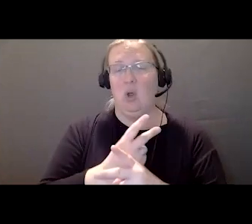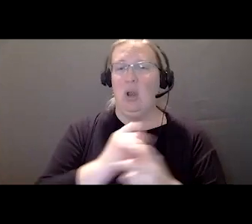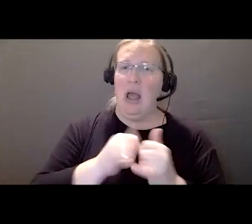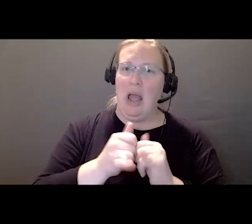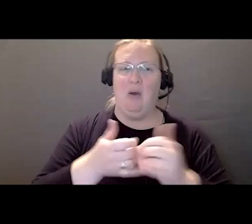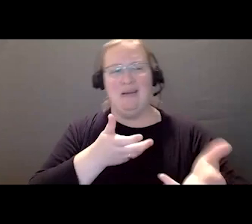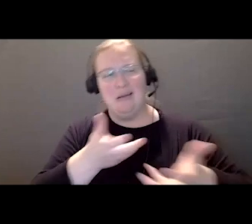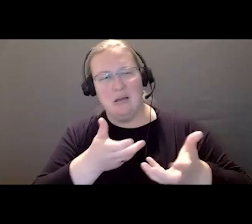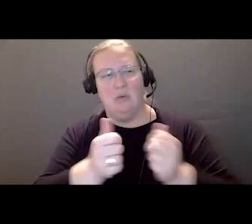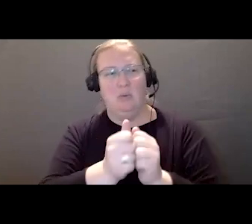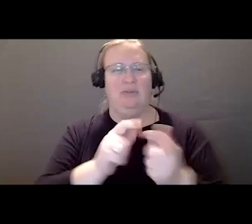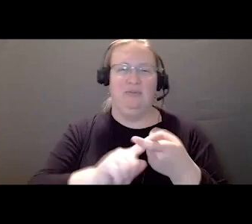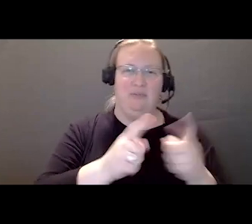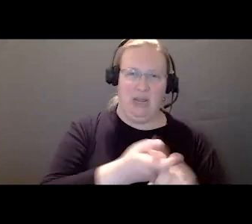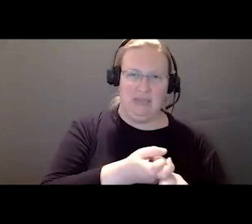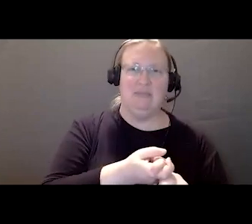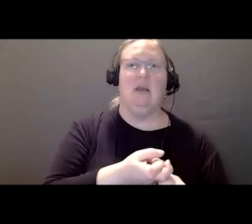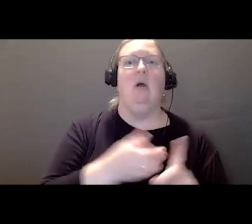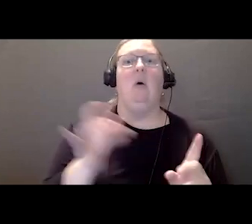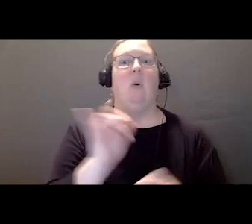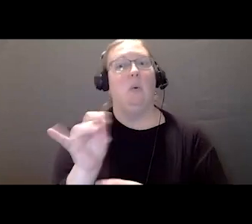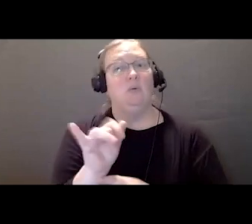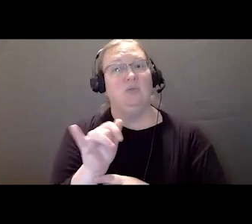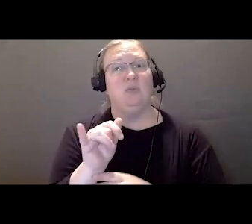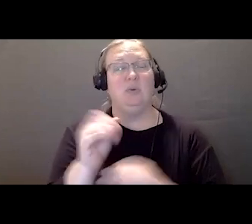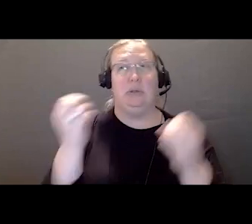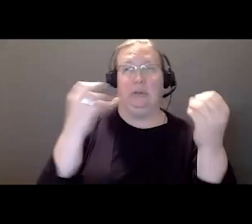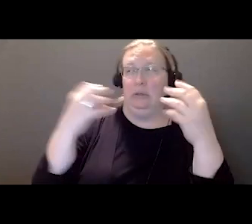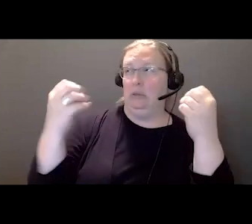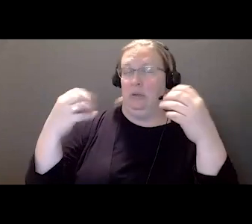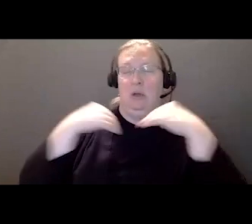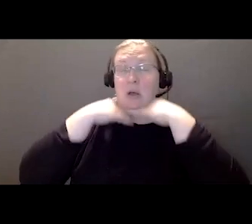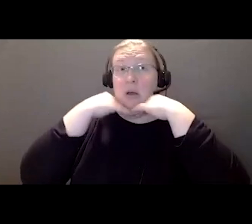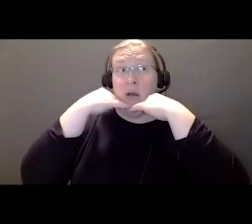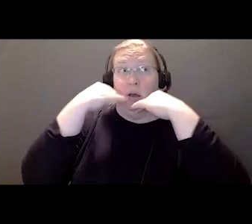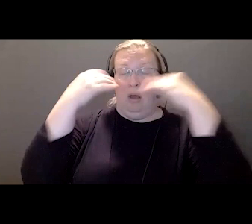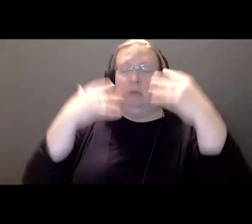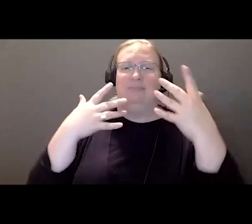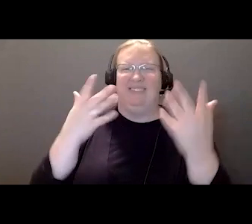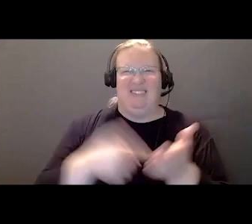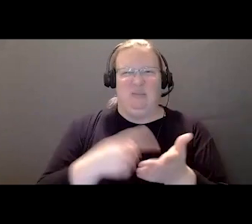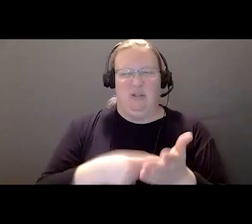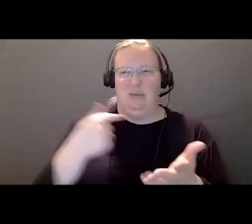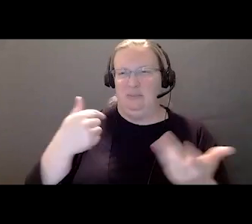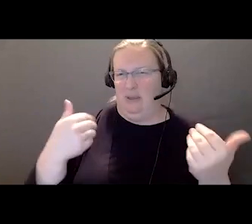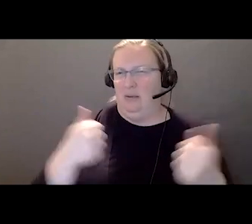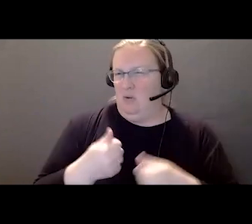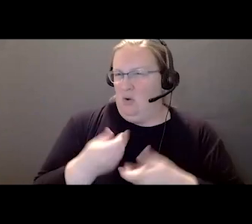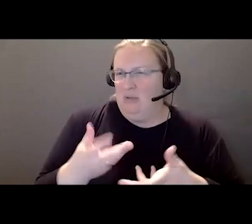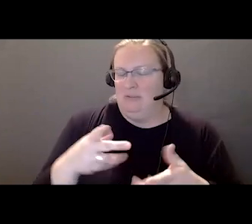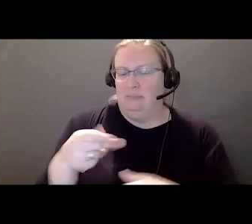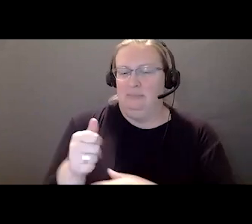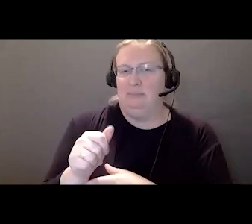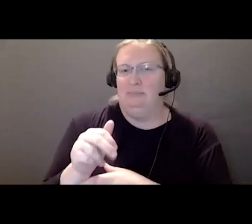I can experience sensory overload, which has caused me to have panic attacks. People on the